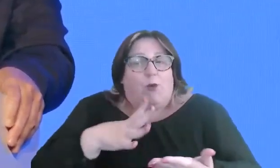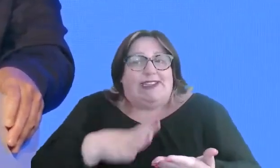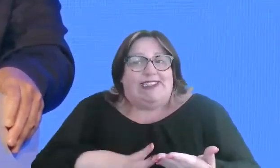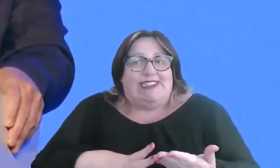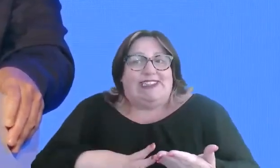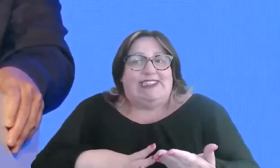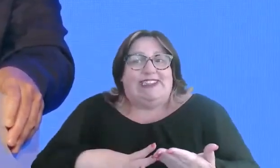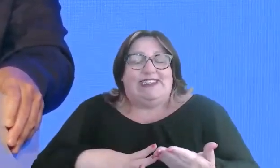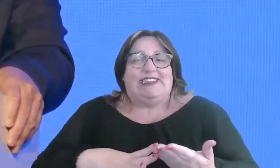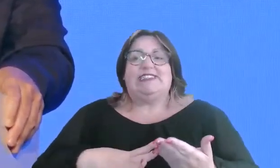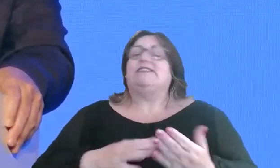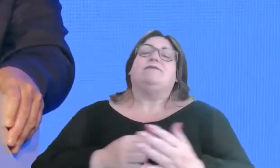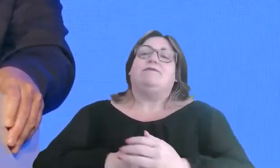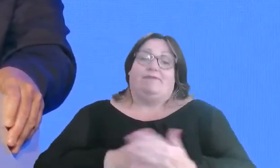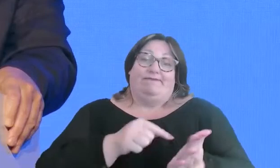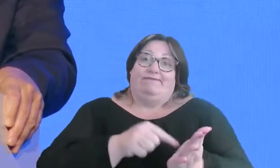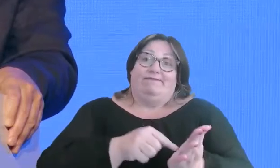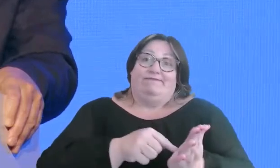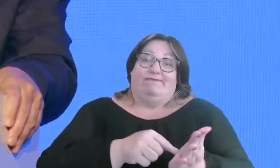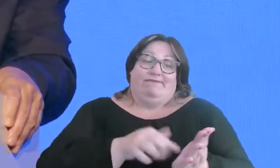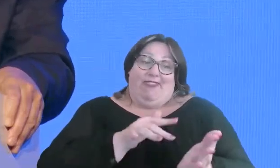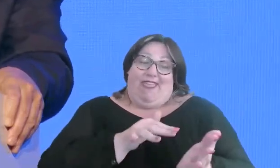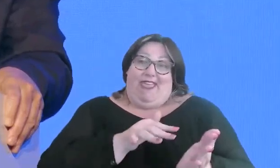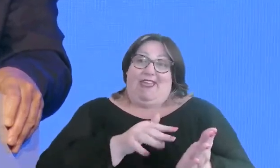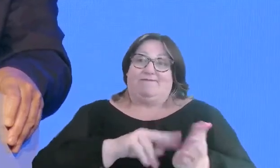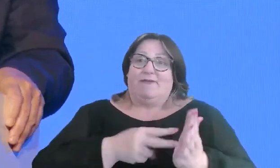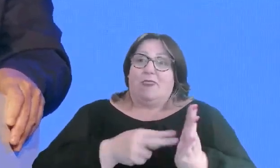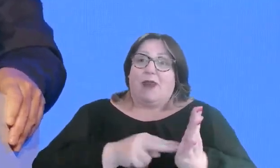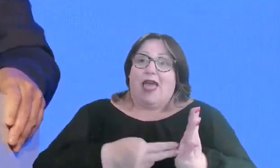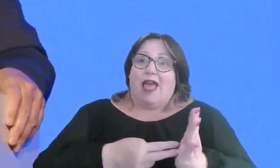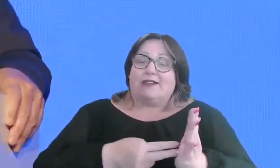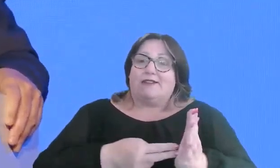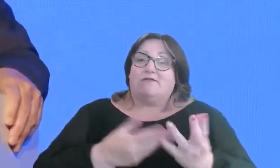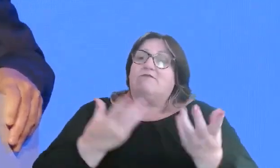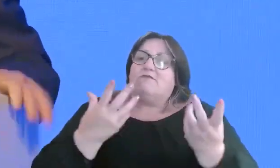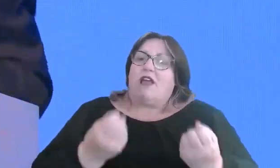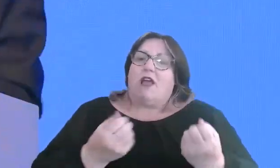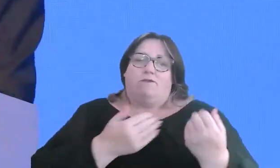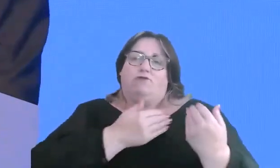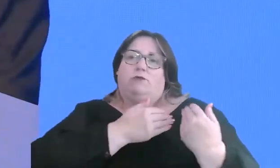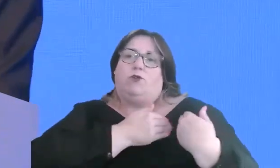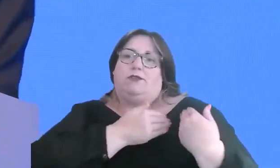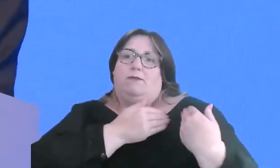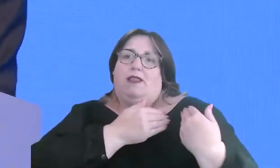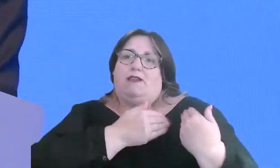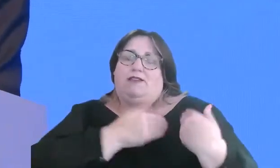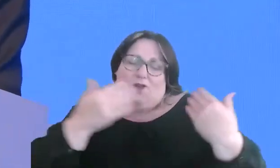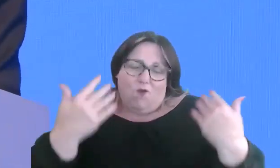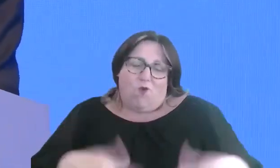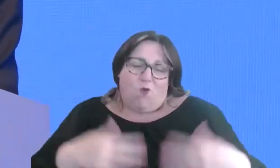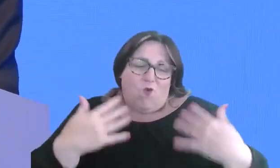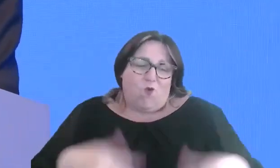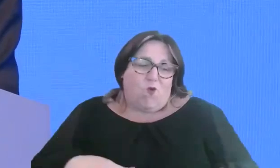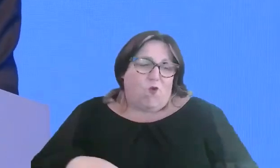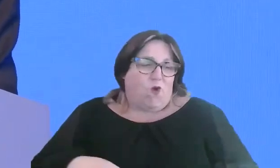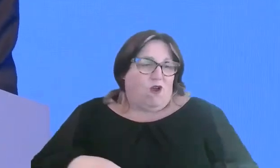that in the plan. A responsibility, if you like, to harness this unprecedented opportunity and to use it